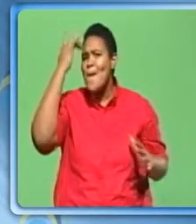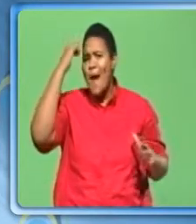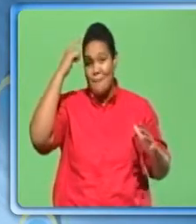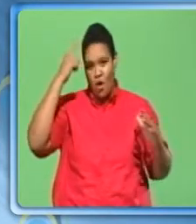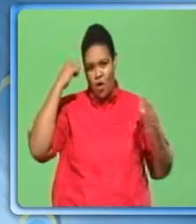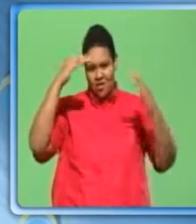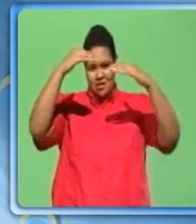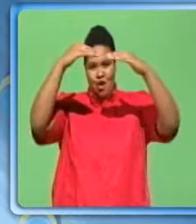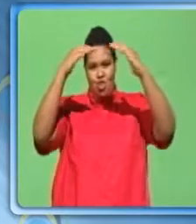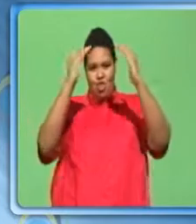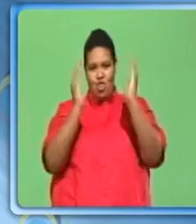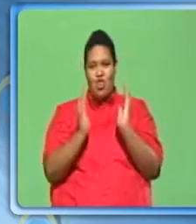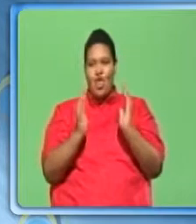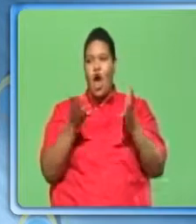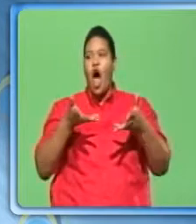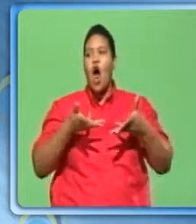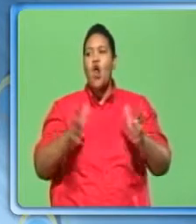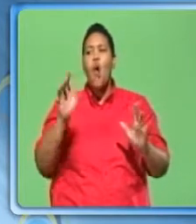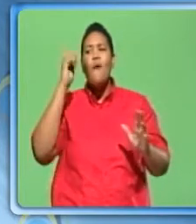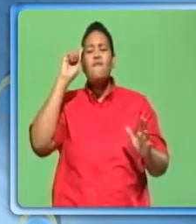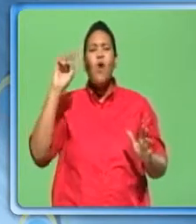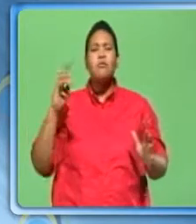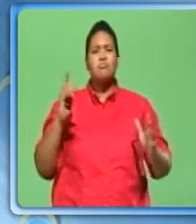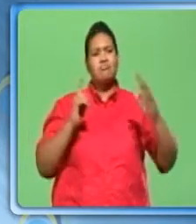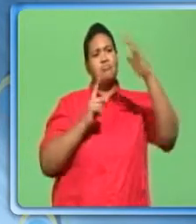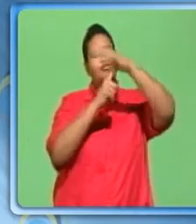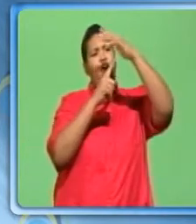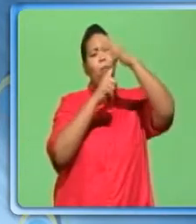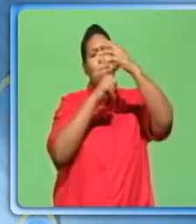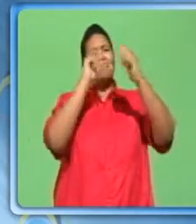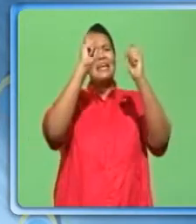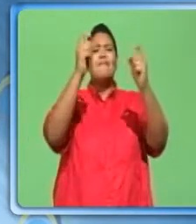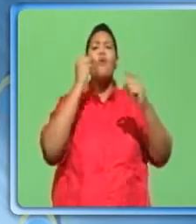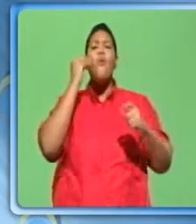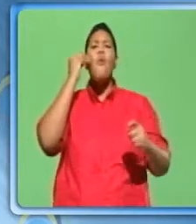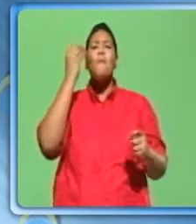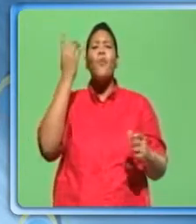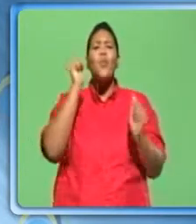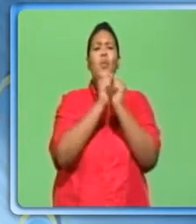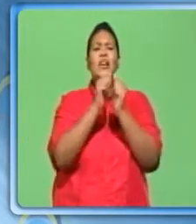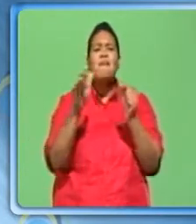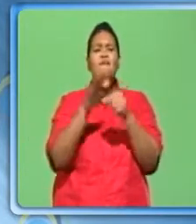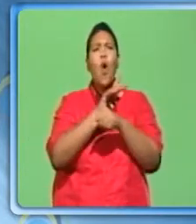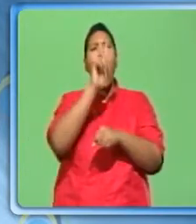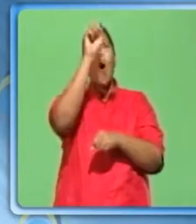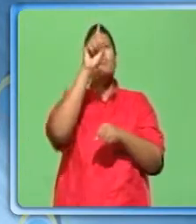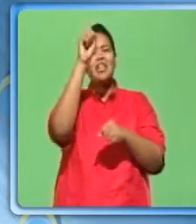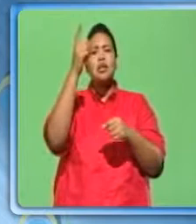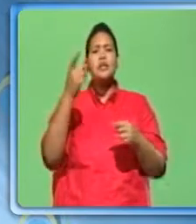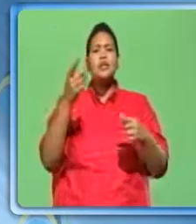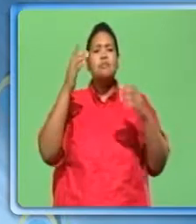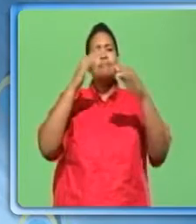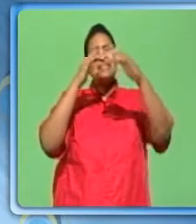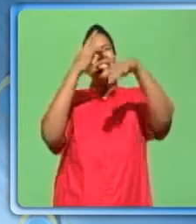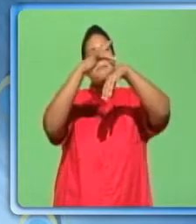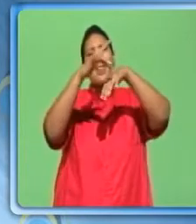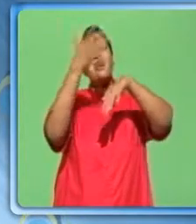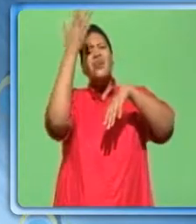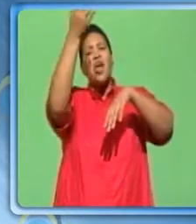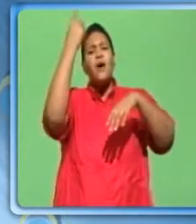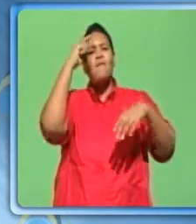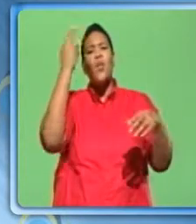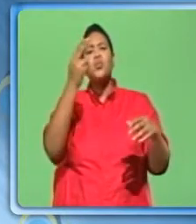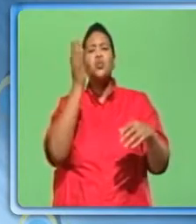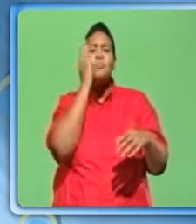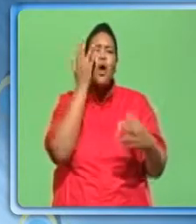slope allowed for maximum headspace, giving homes with a full-size loft space to be used as an